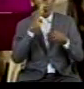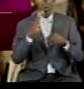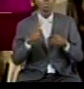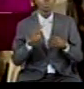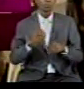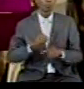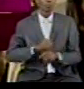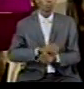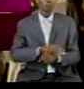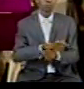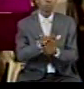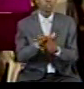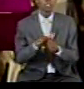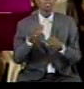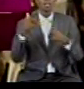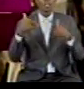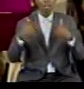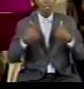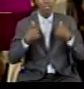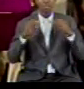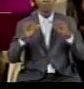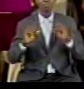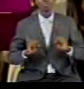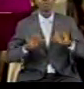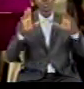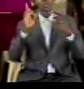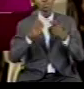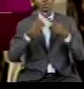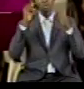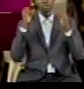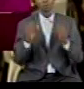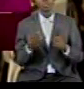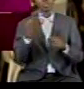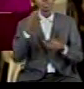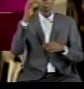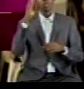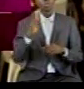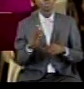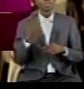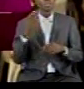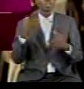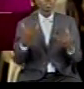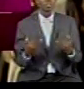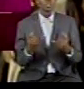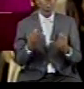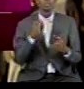in this hour. This testimony is coming from Chinemere Ihanacho.